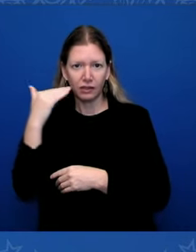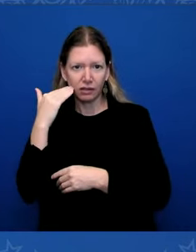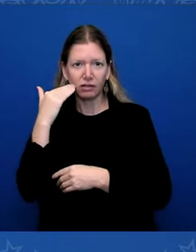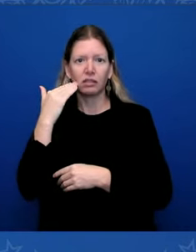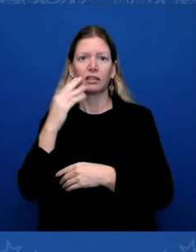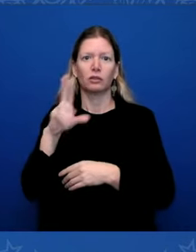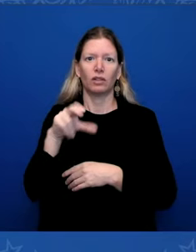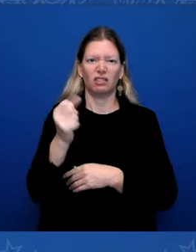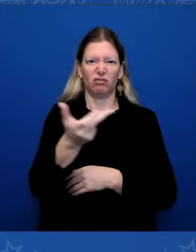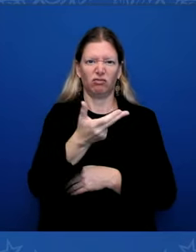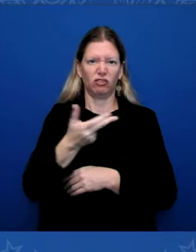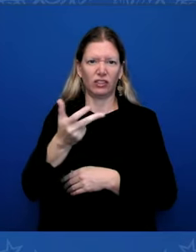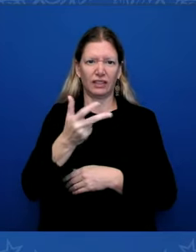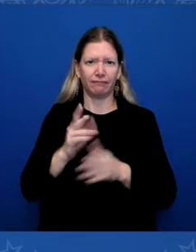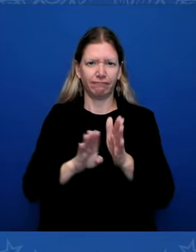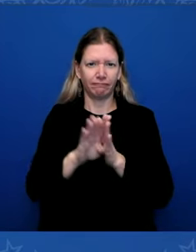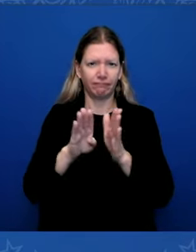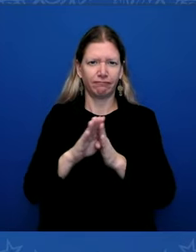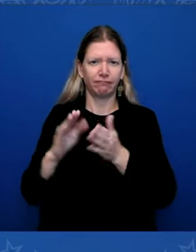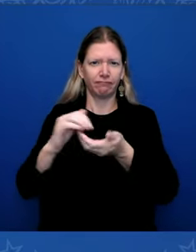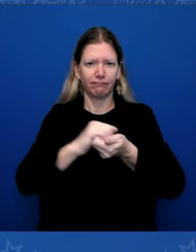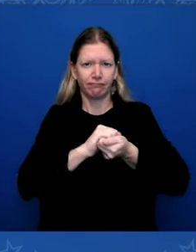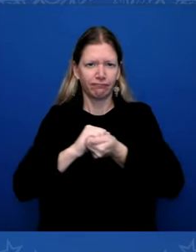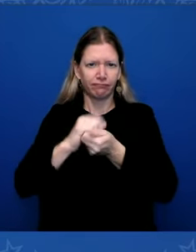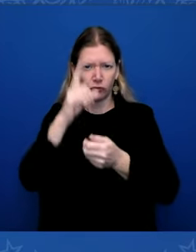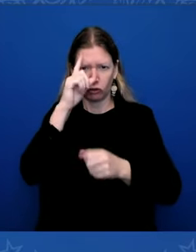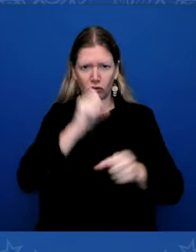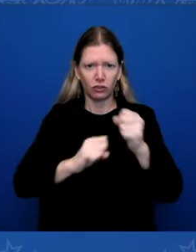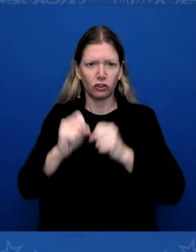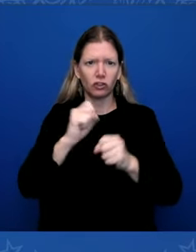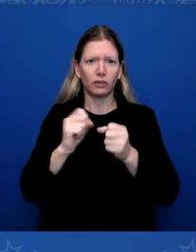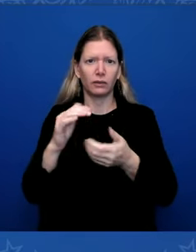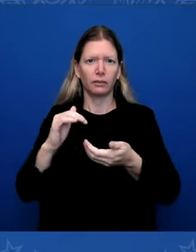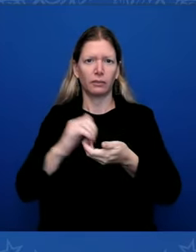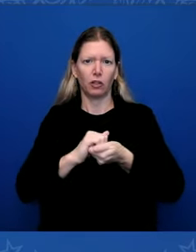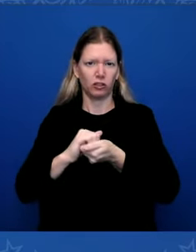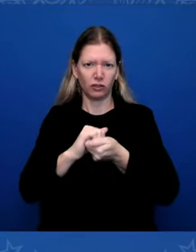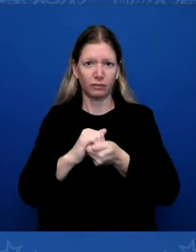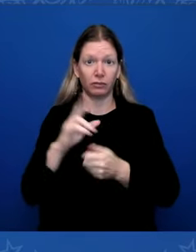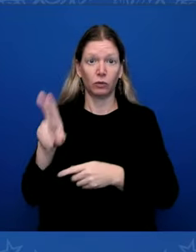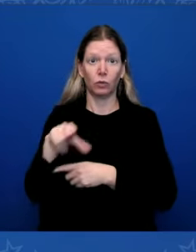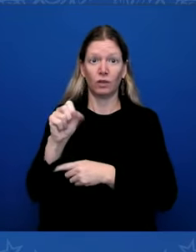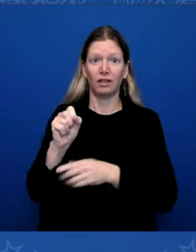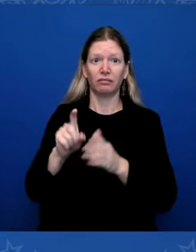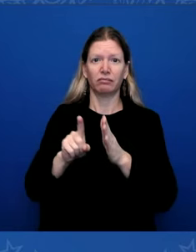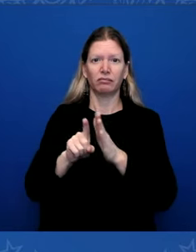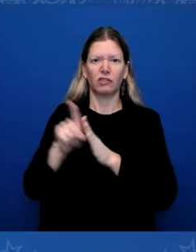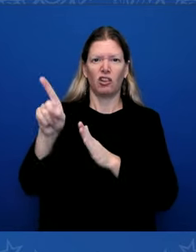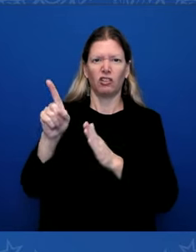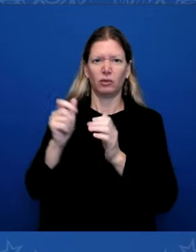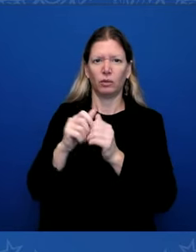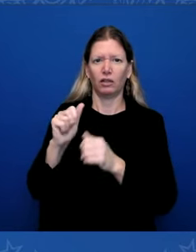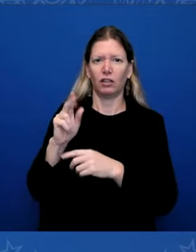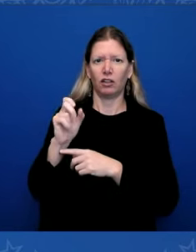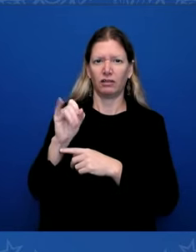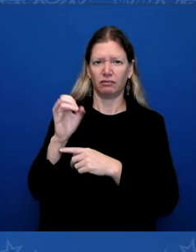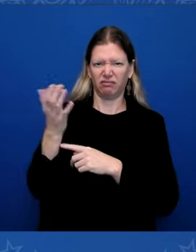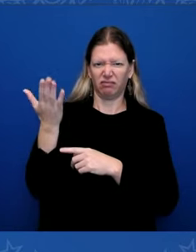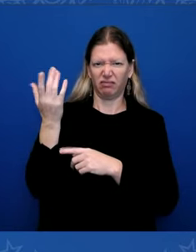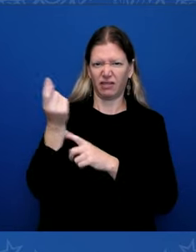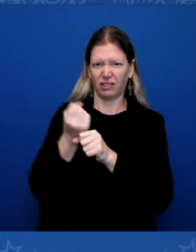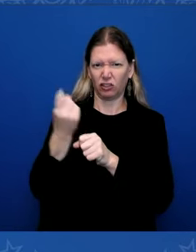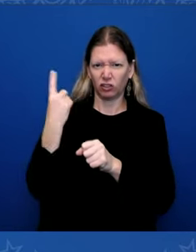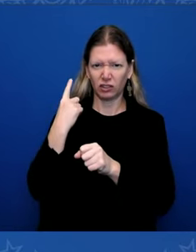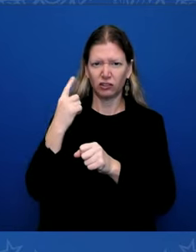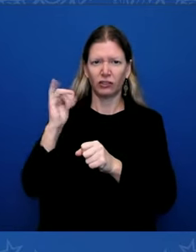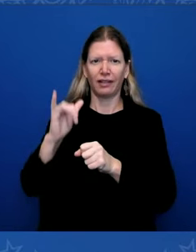engagement with the Pacific Island Forum, our strengthened alliances with the Philippines and AUKUS partnership with